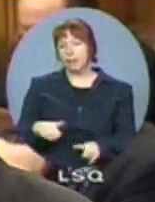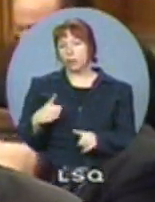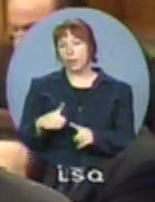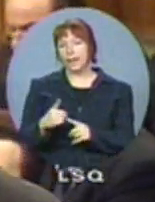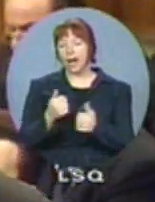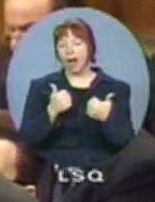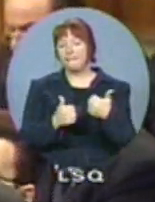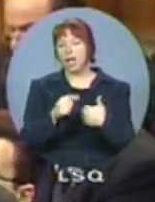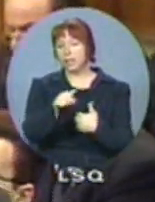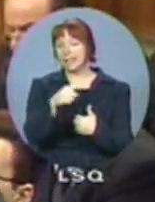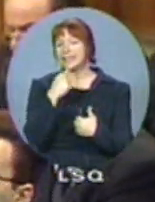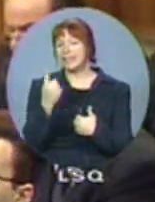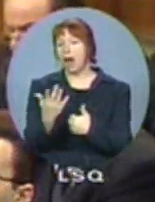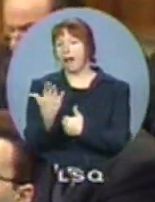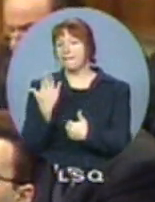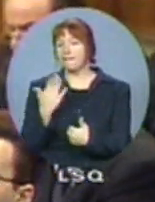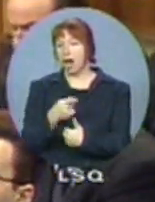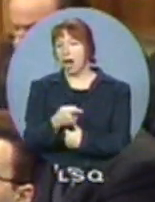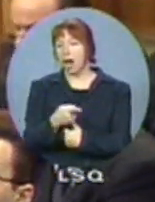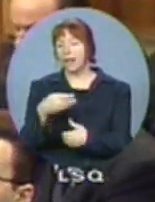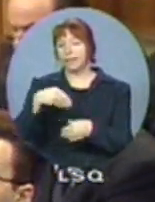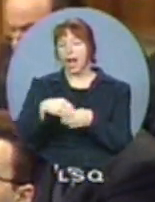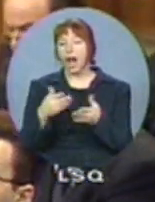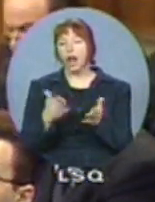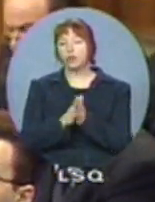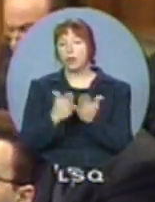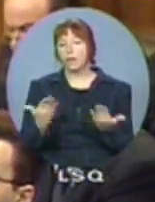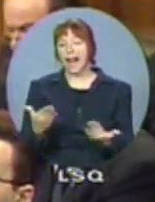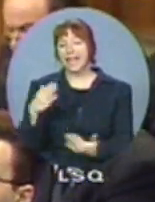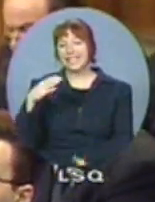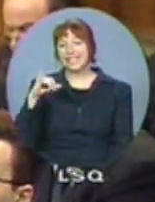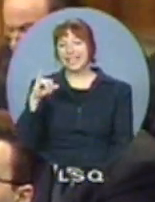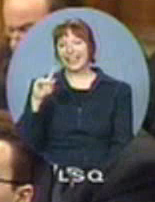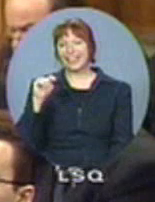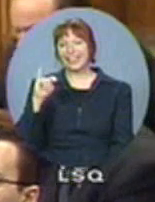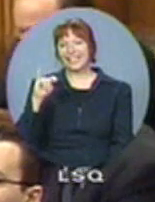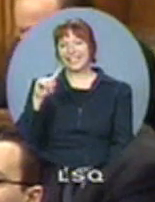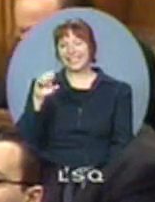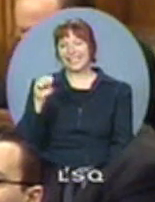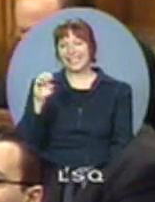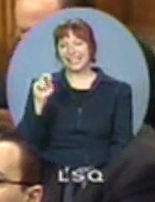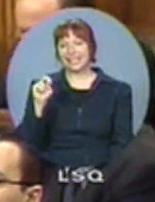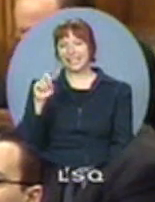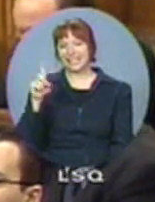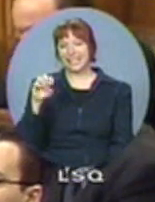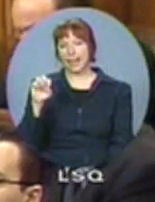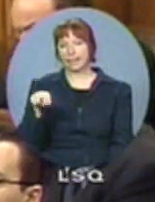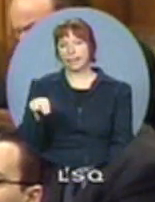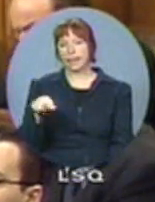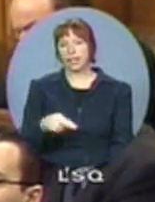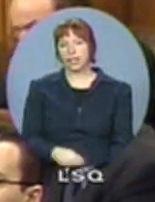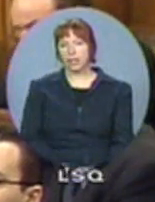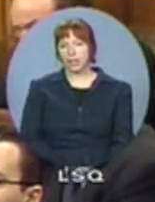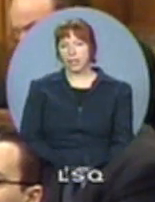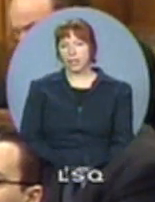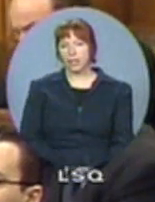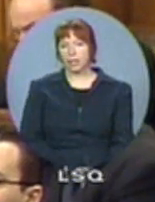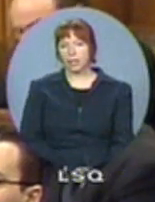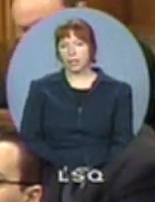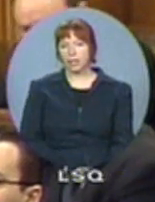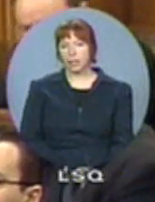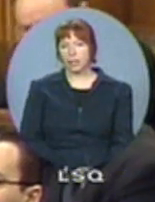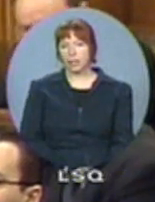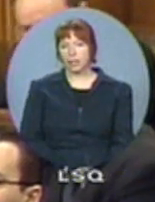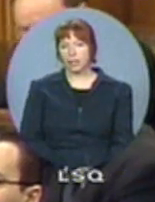Ottawa citizen, and I quote, I believe we need to replace fair regional economic development programs and corporate